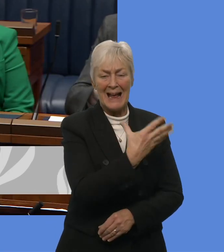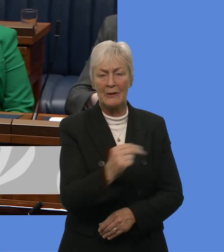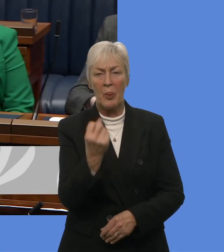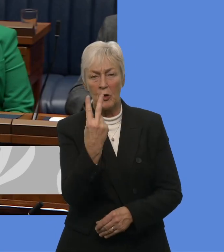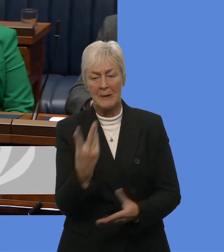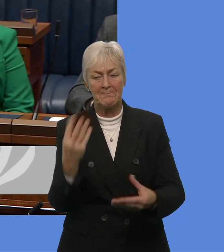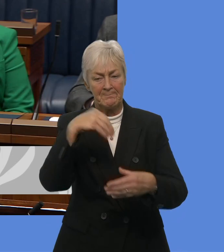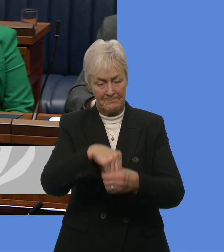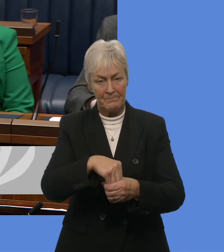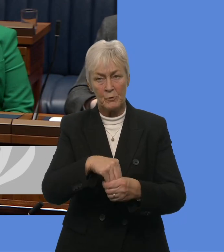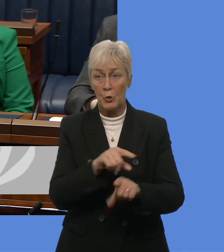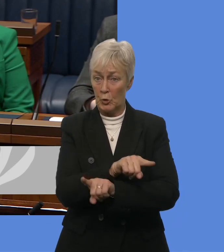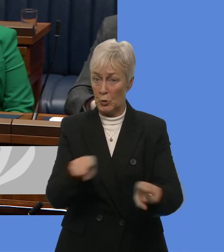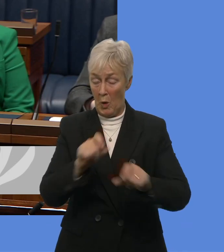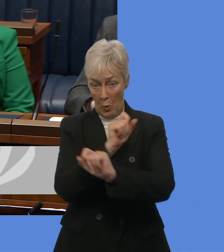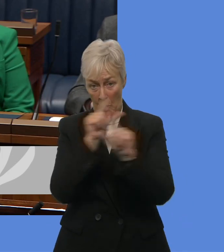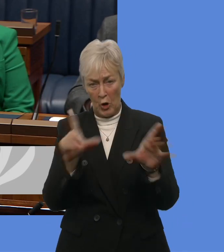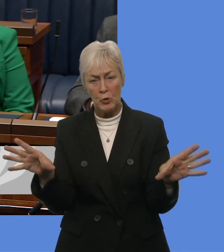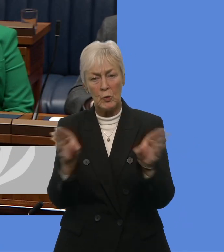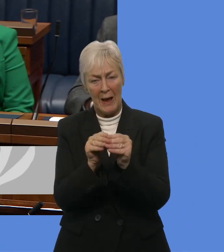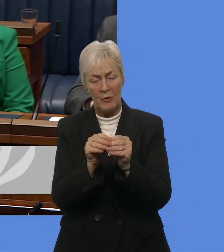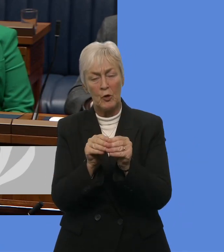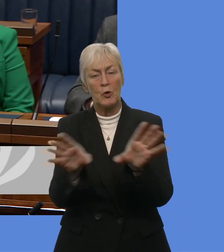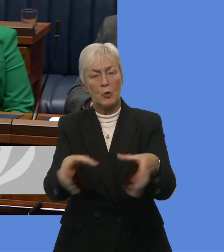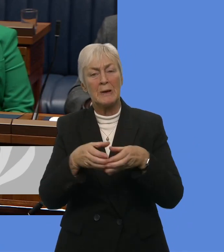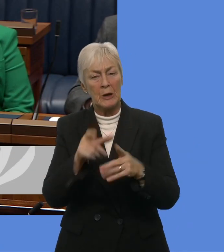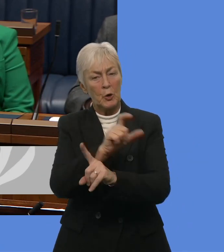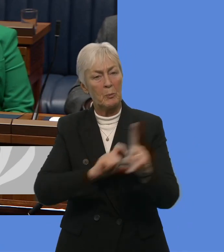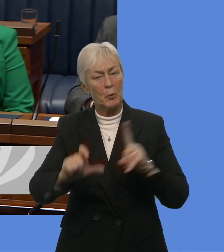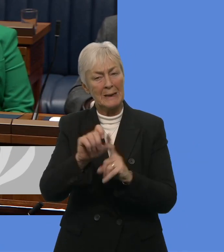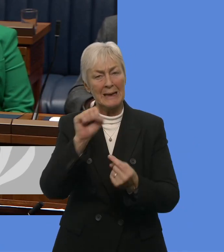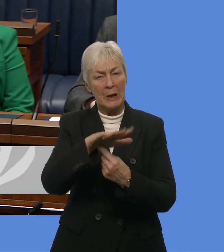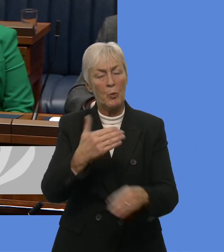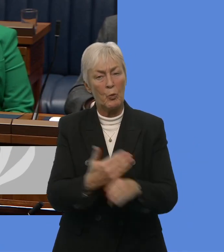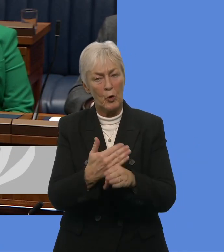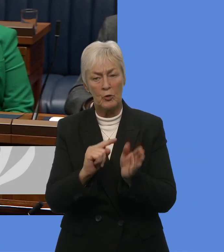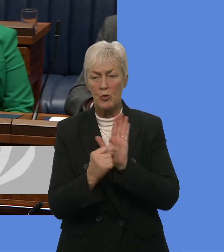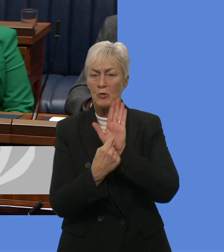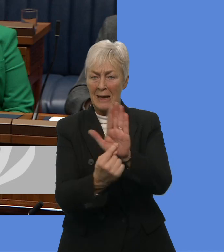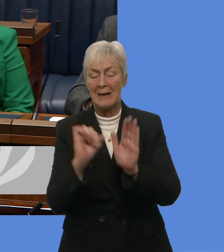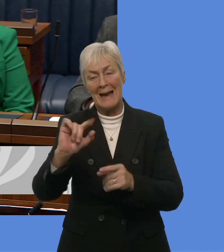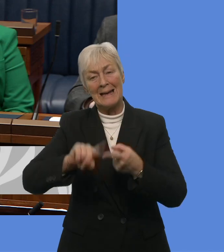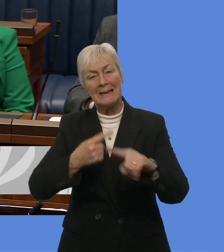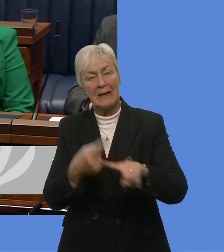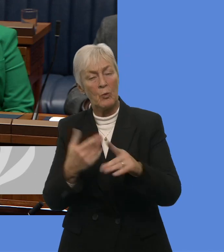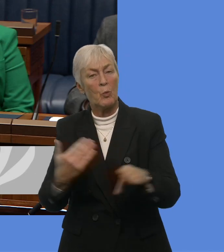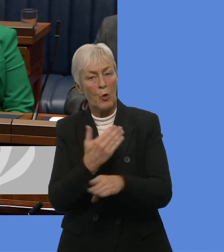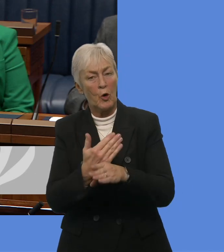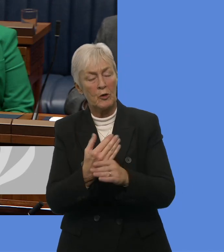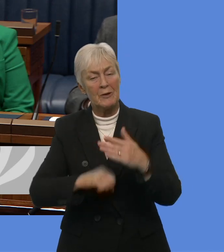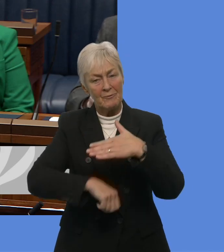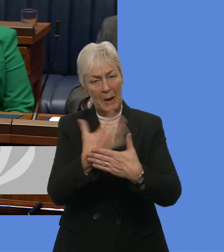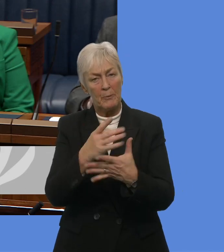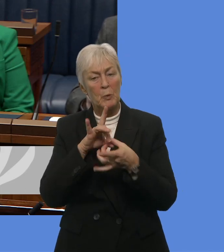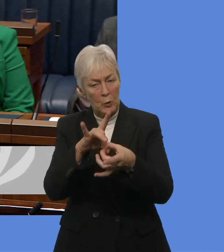together. As you are aware, the Together Building a United Community Strategy, or TBUC, reflects the Executive's commitment to improving community relations here